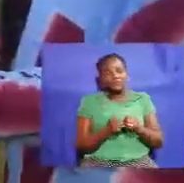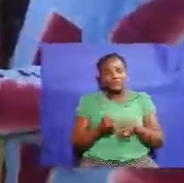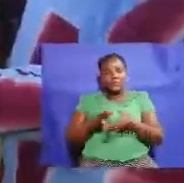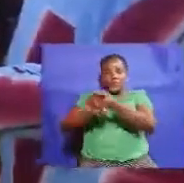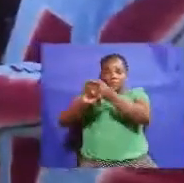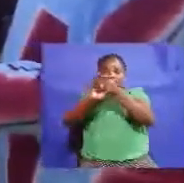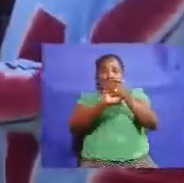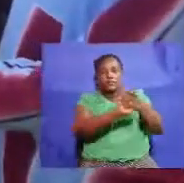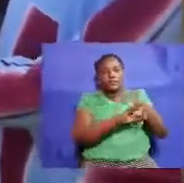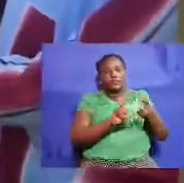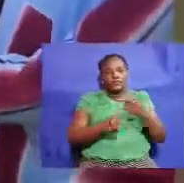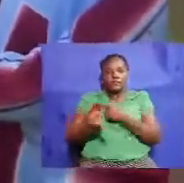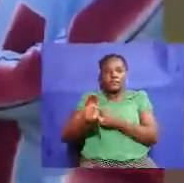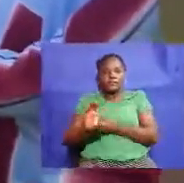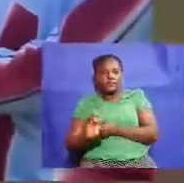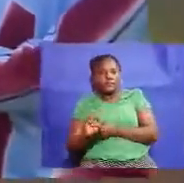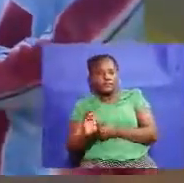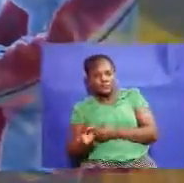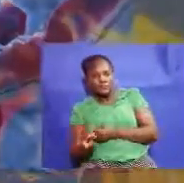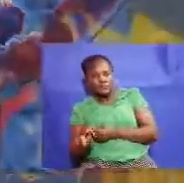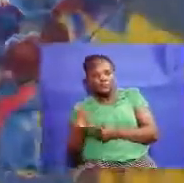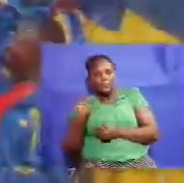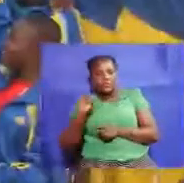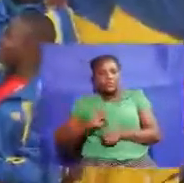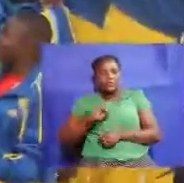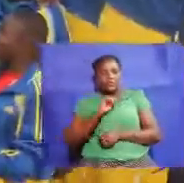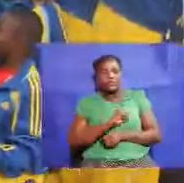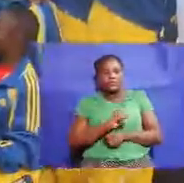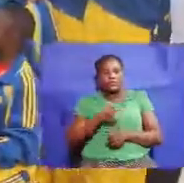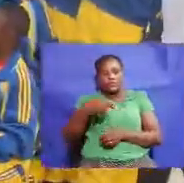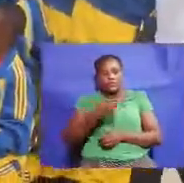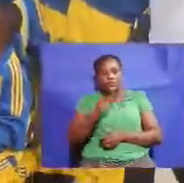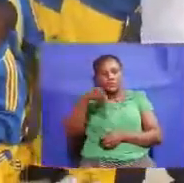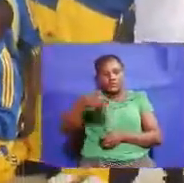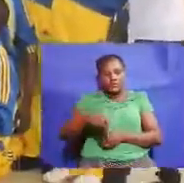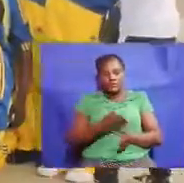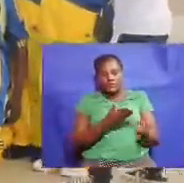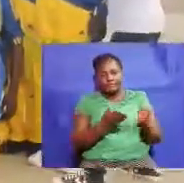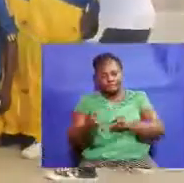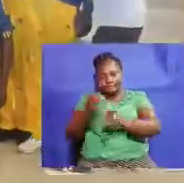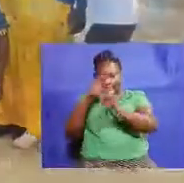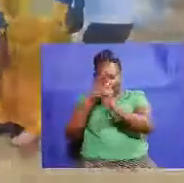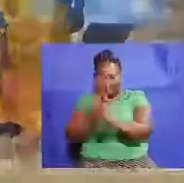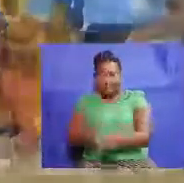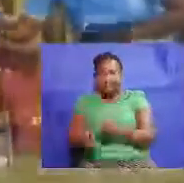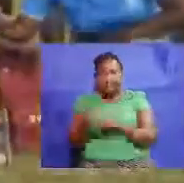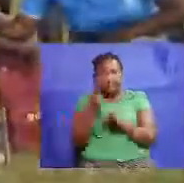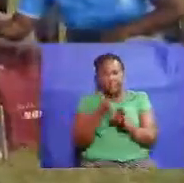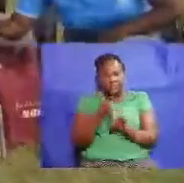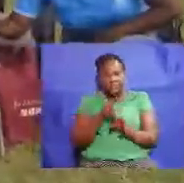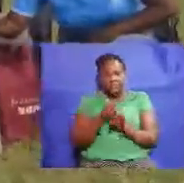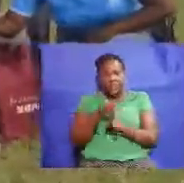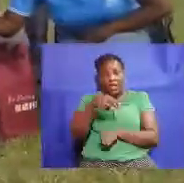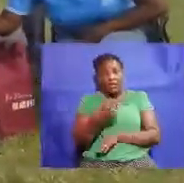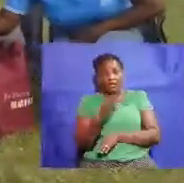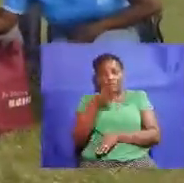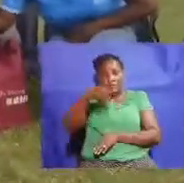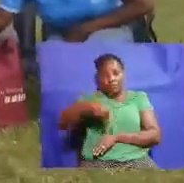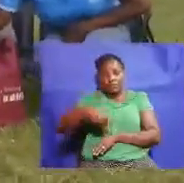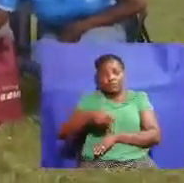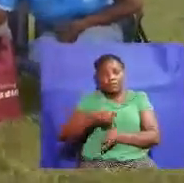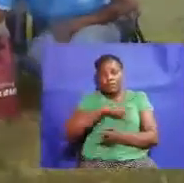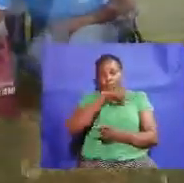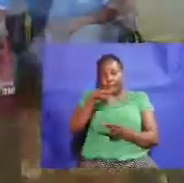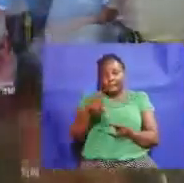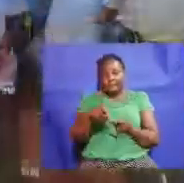members of society. As you call to the CEO and staff of H4P organization, H4P, bringing dignity to